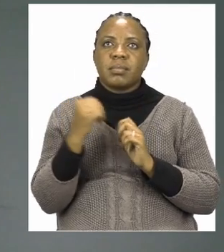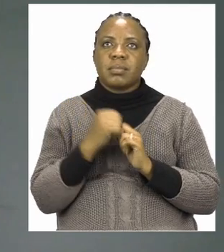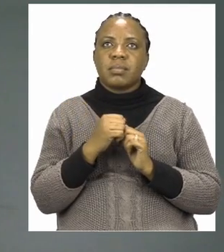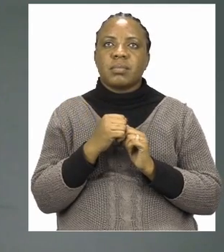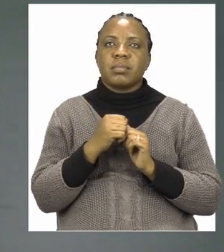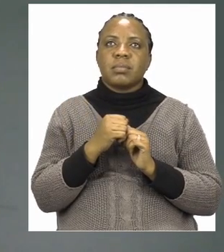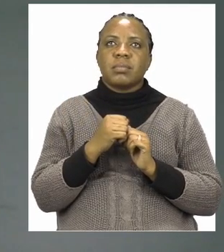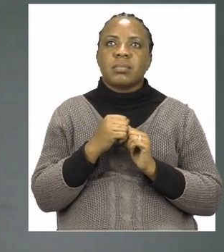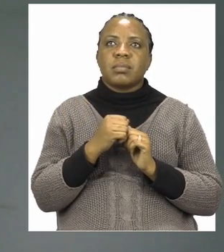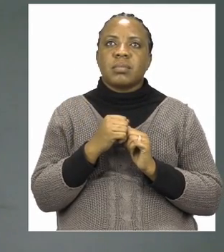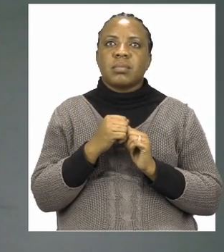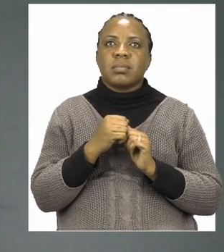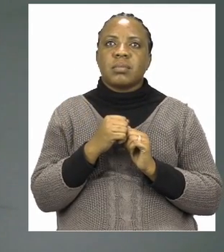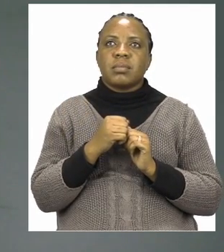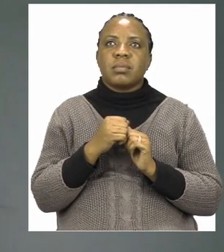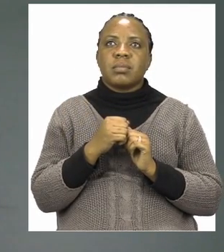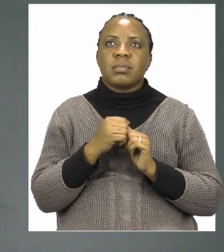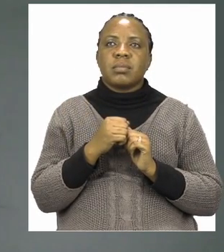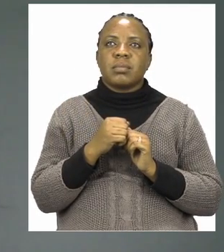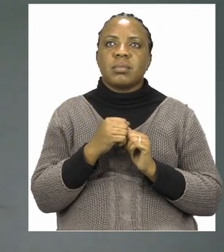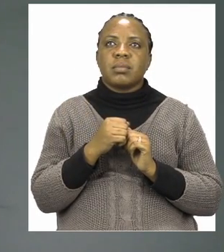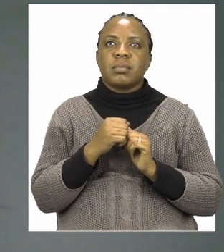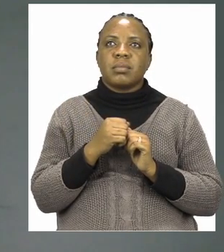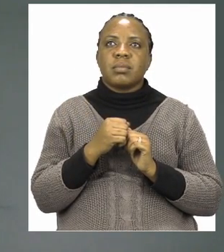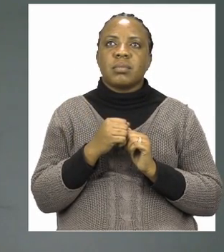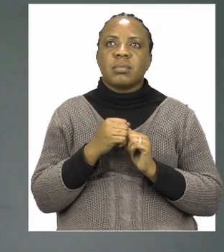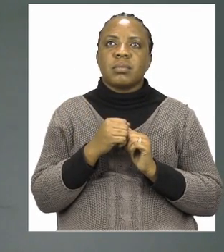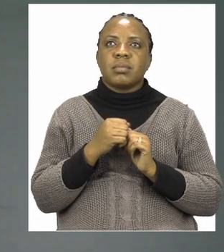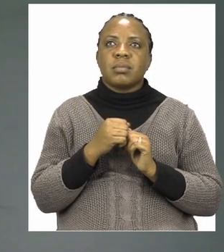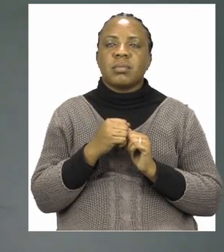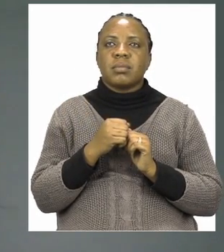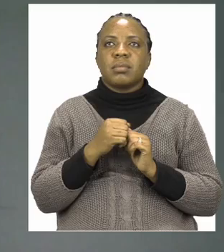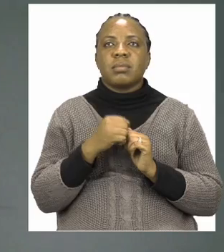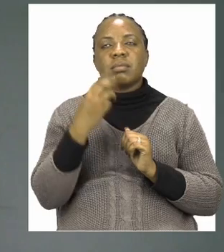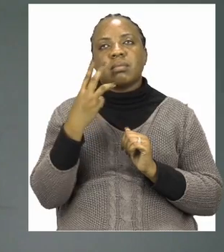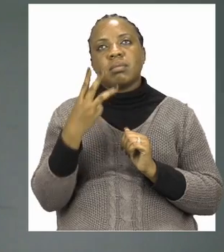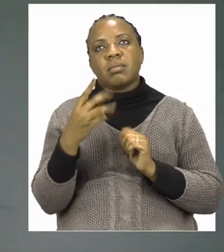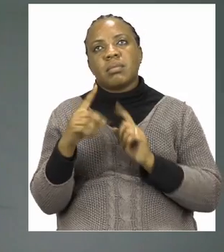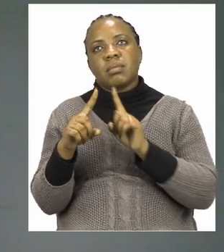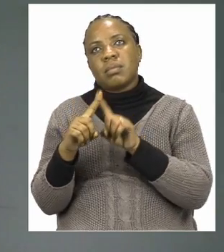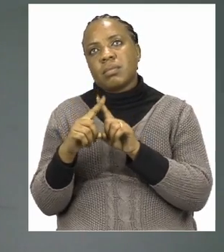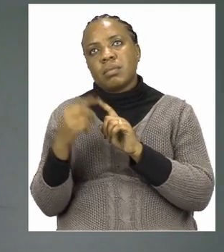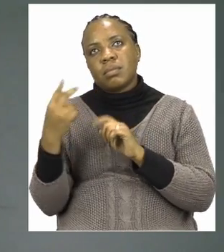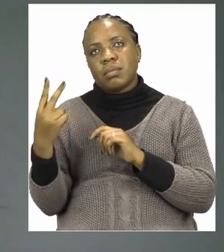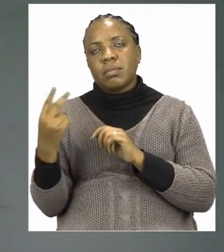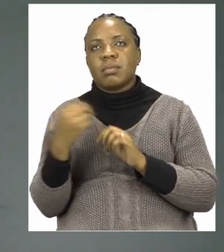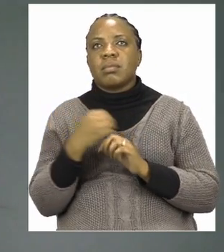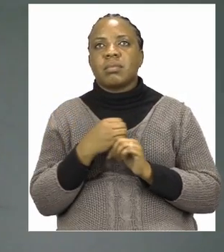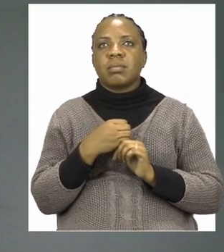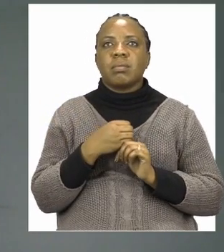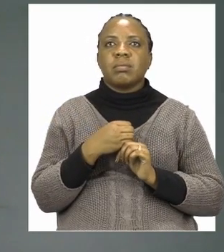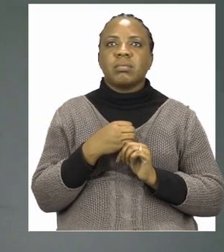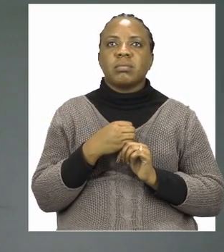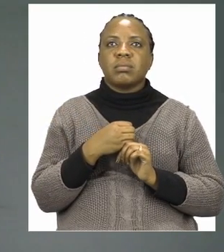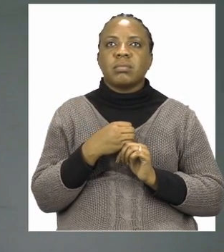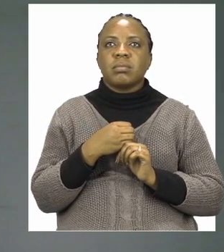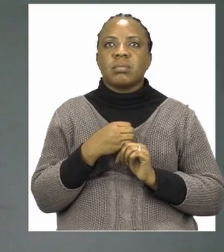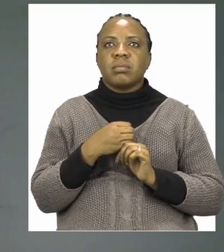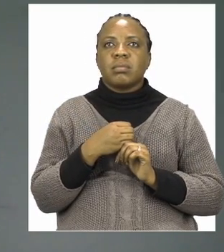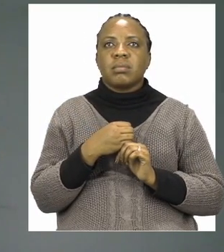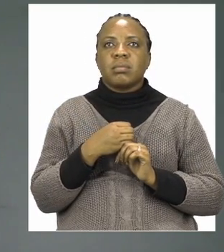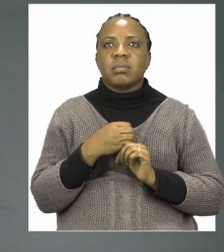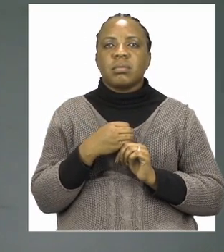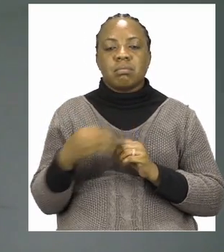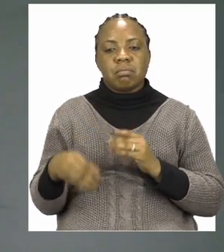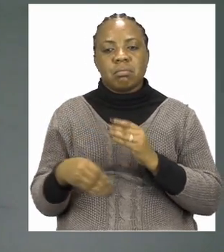2, which is also the same as saying 3 times 2. And all I have to do is count